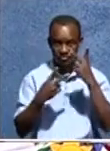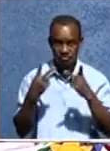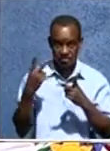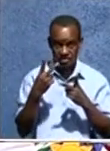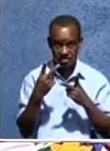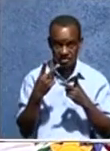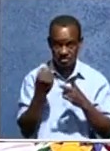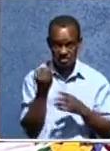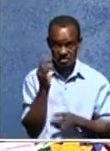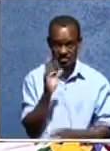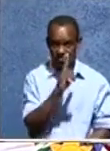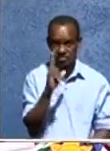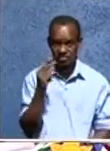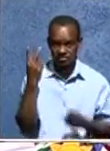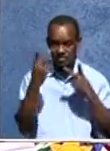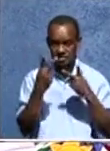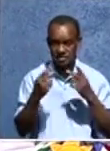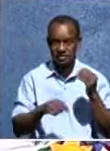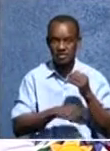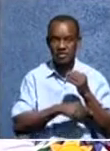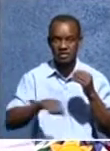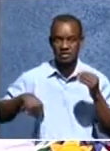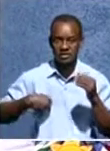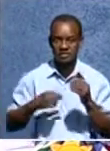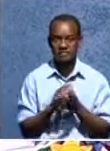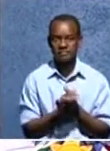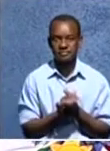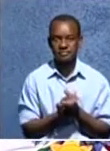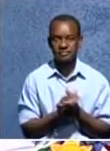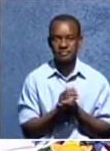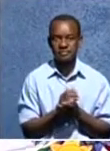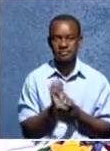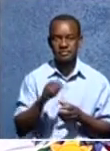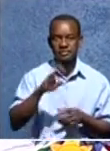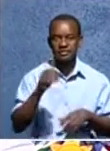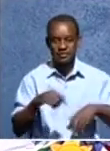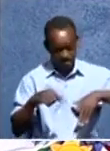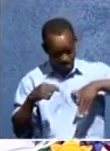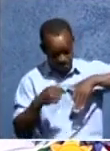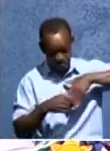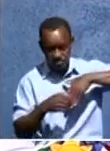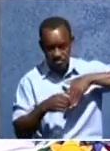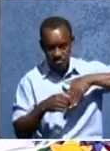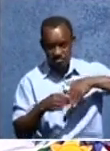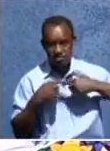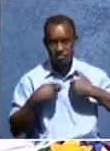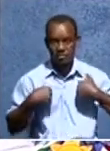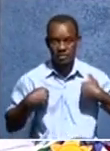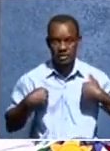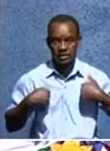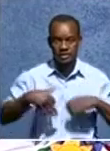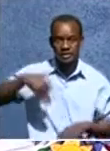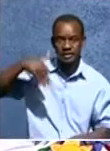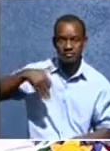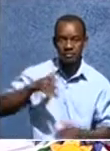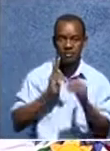country. At the end of the day, as I said, yes, we can, as a Namibia Tourism Board,